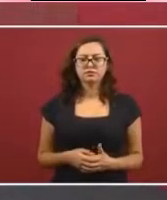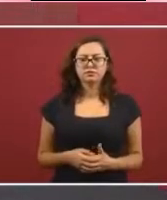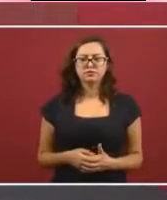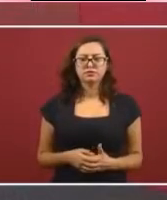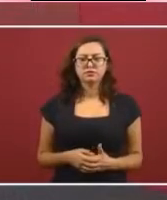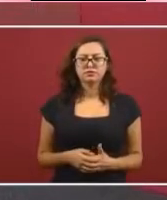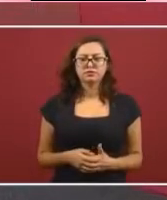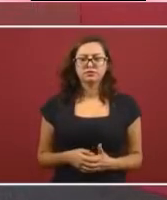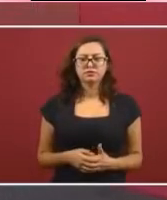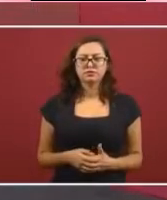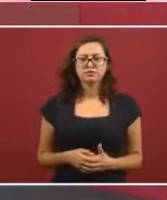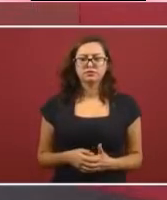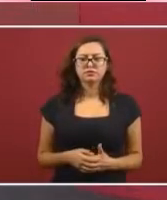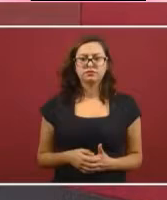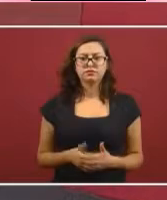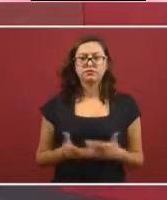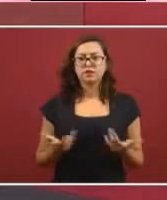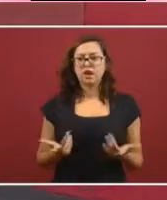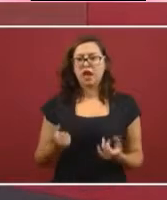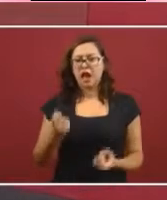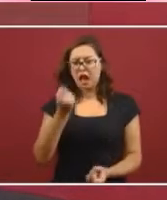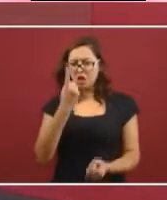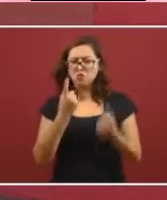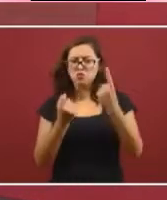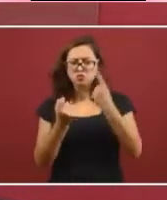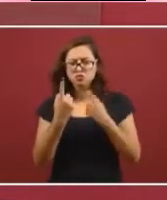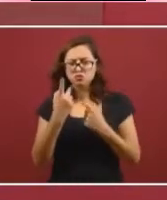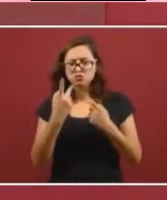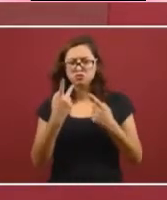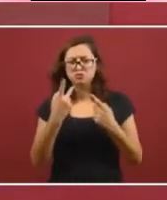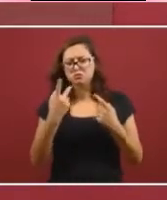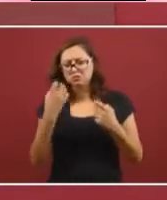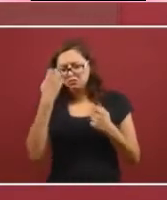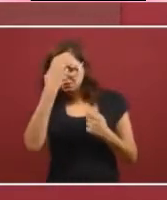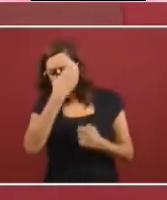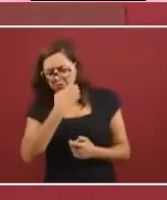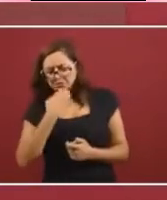there's those that pass the exams